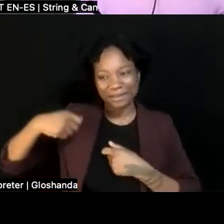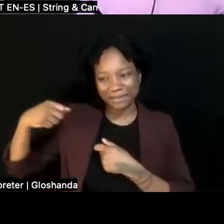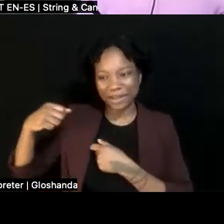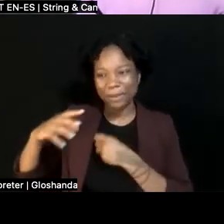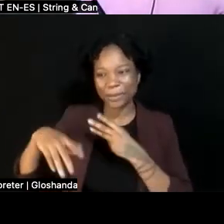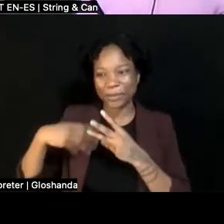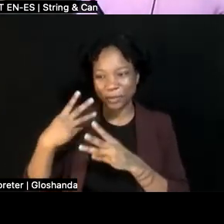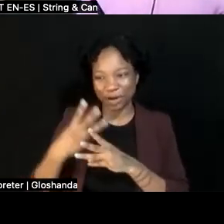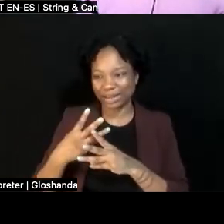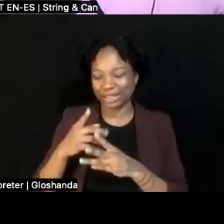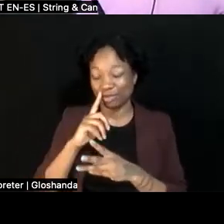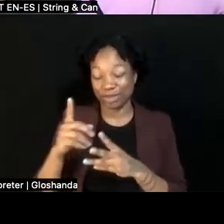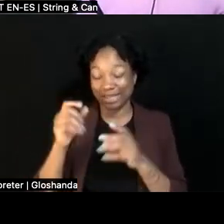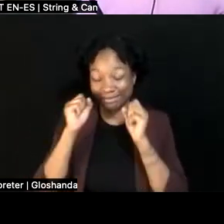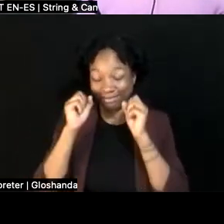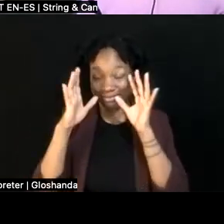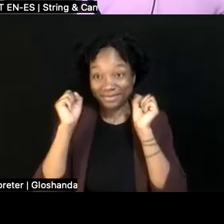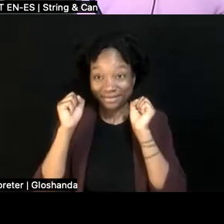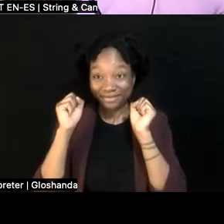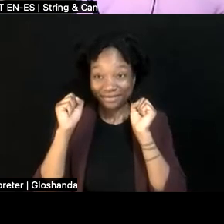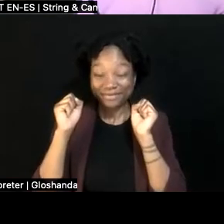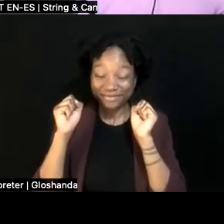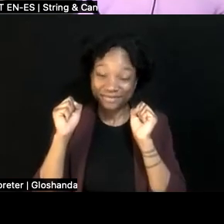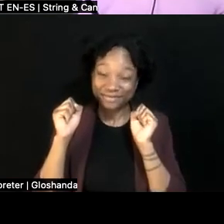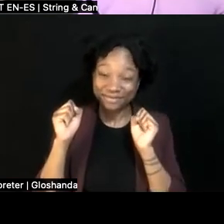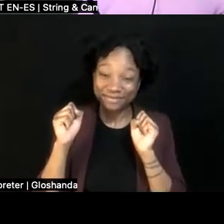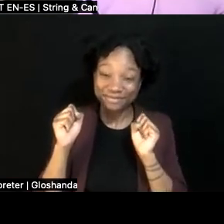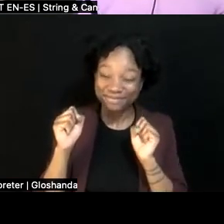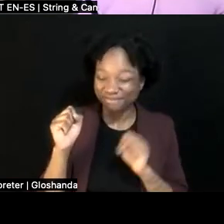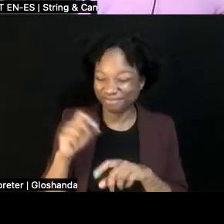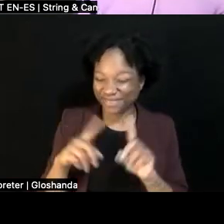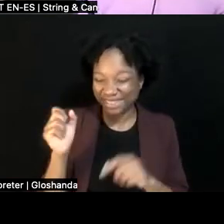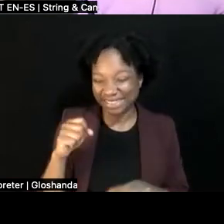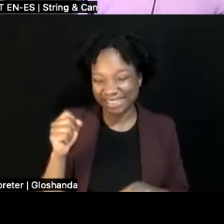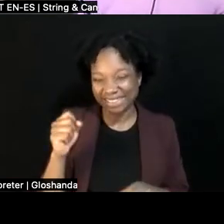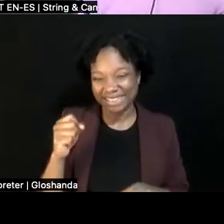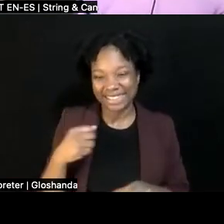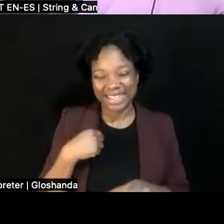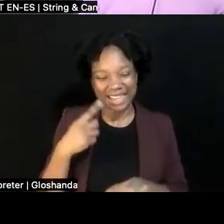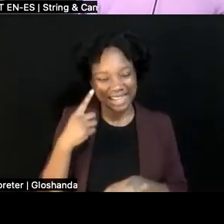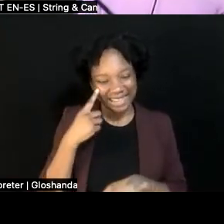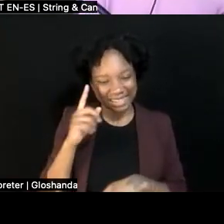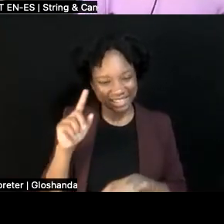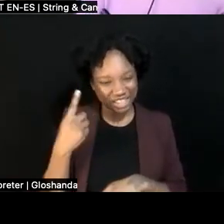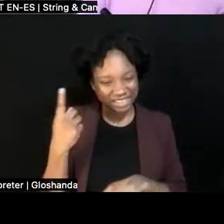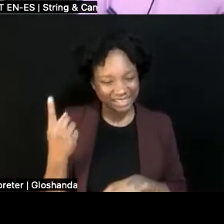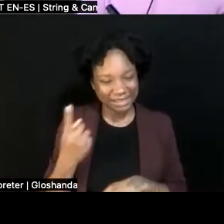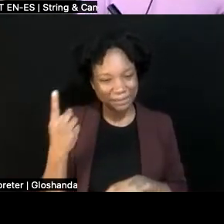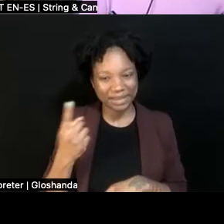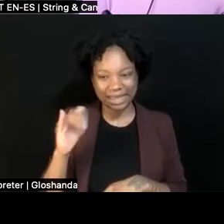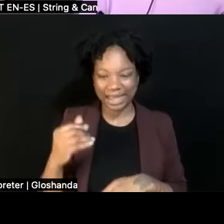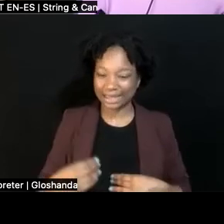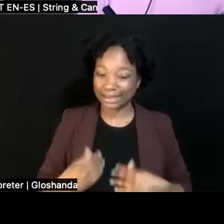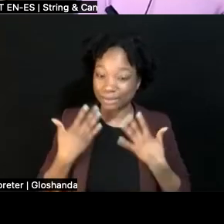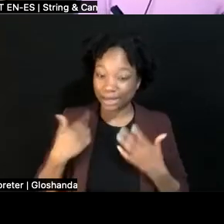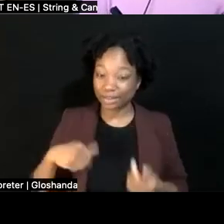it's kind of blowing my mind. But yeah, I think it's something that inspires